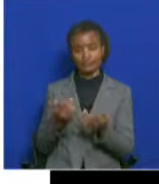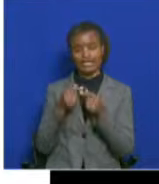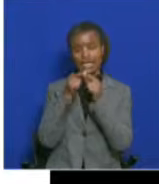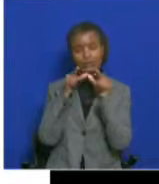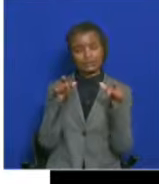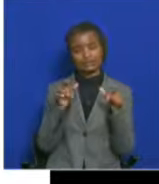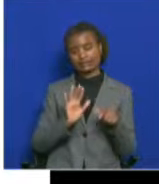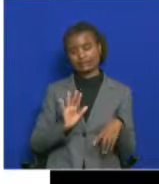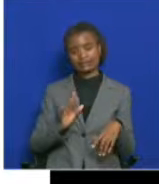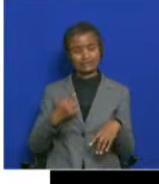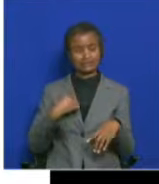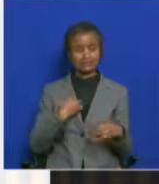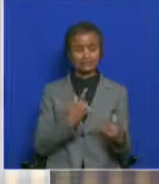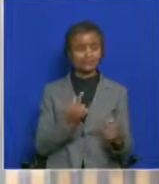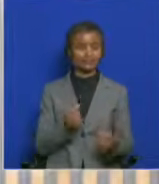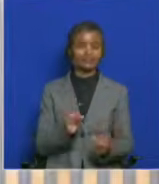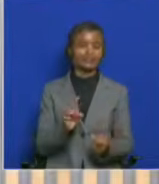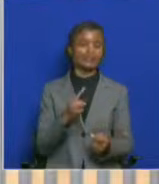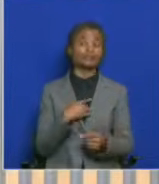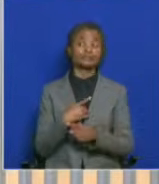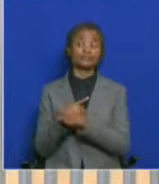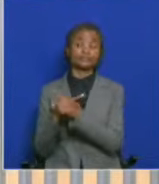responds. Miss